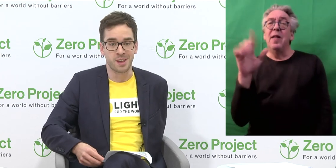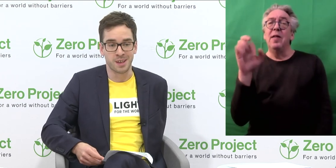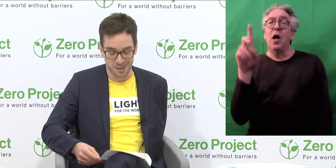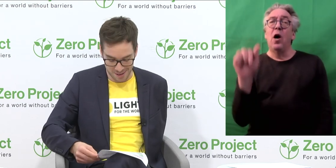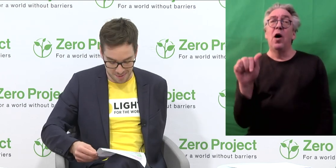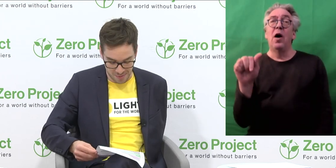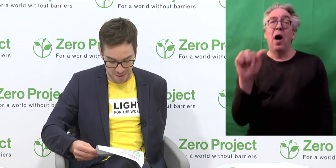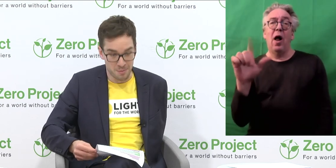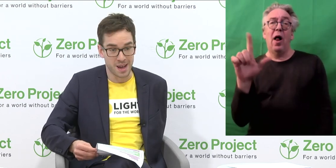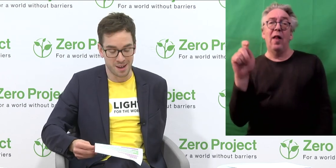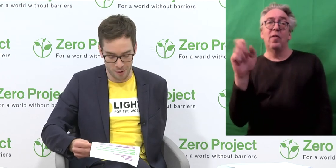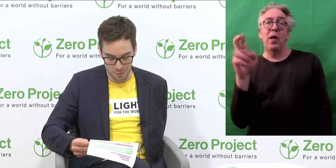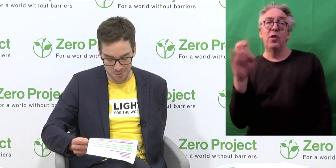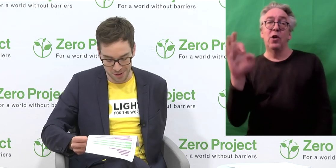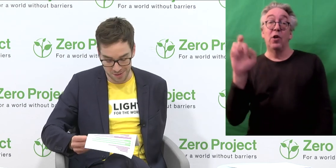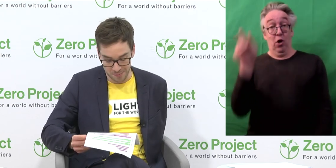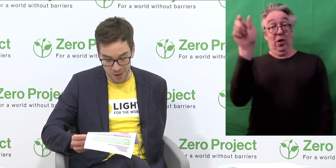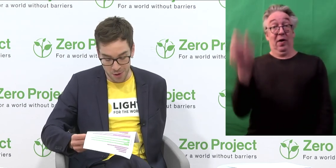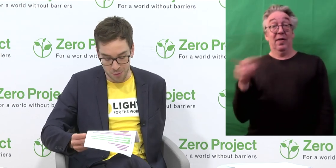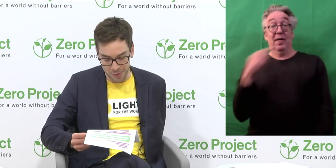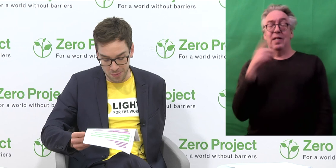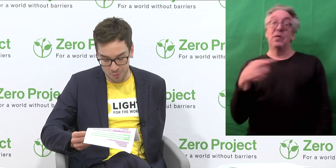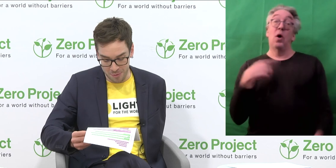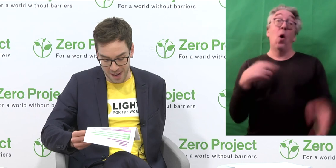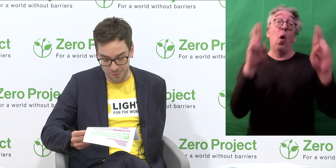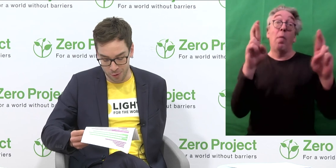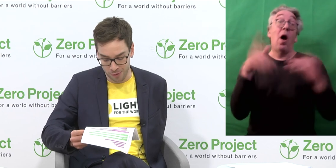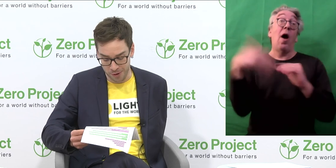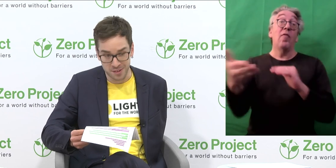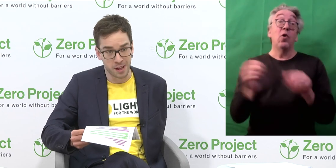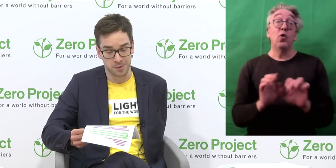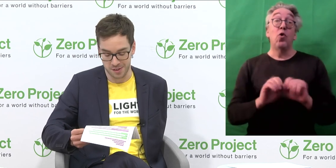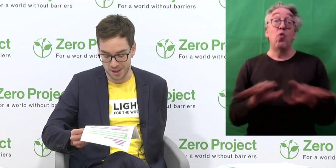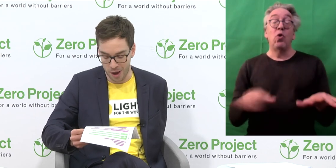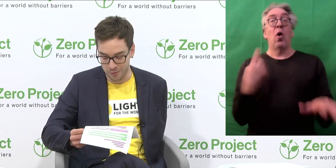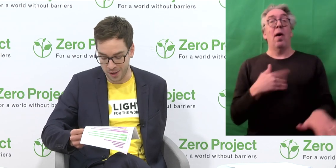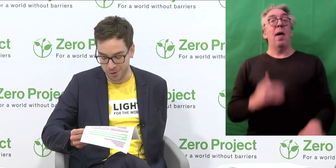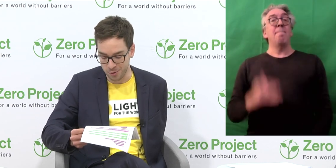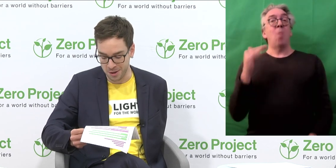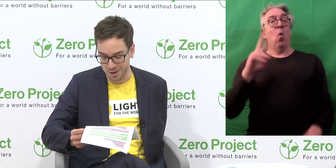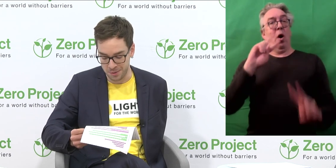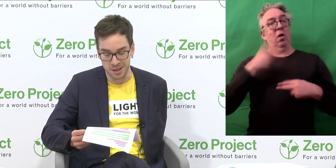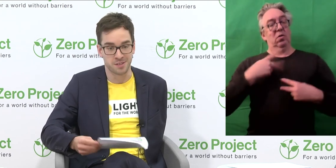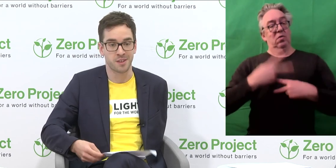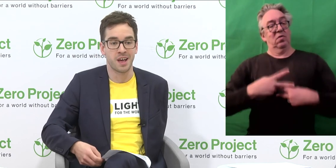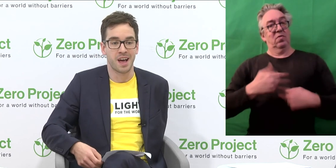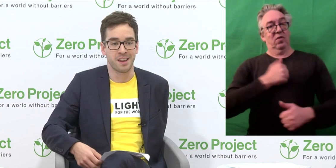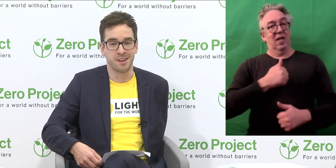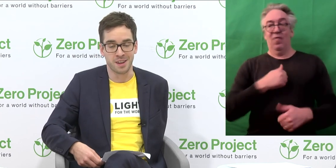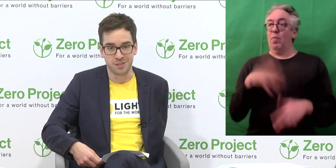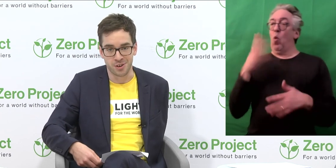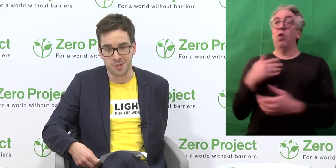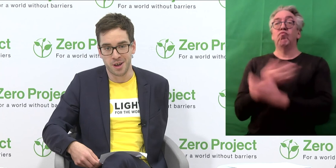She's saying, my hope is we will be more mindful of ourselves, our fellow human beings,